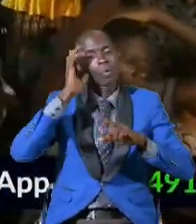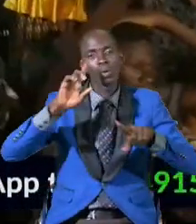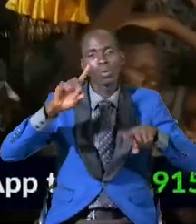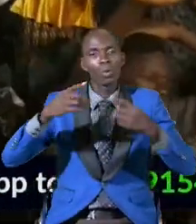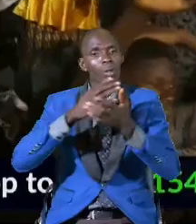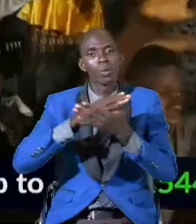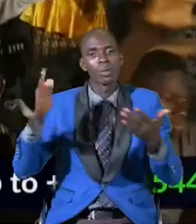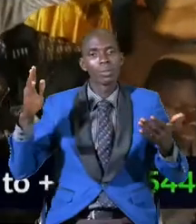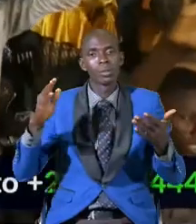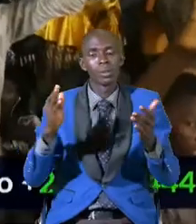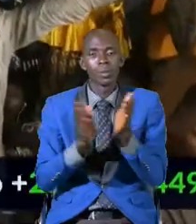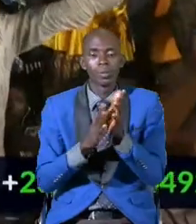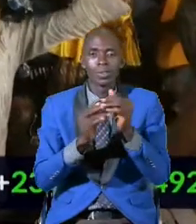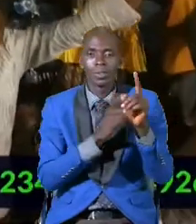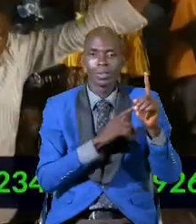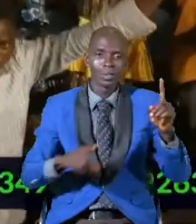Praise the Lord.